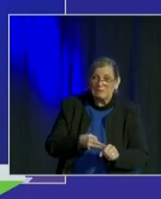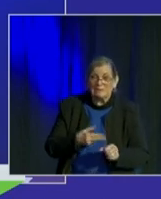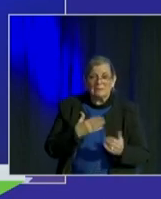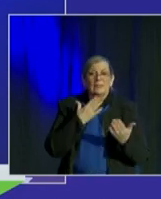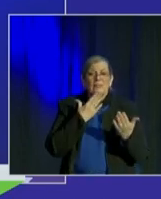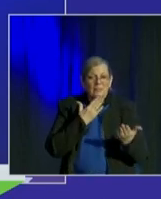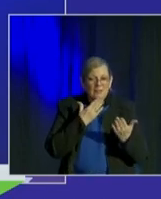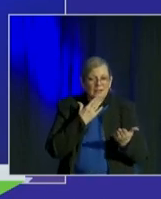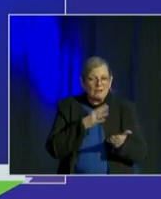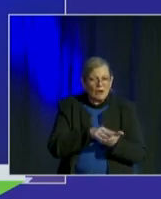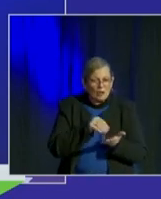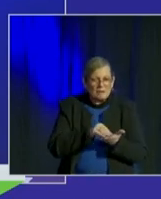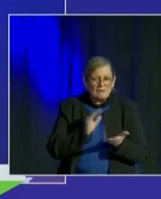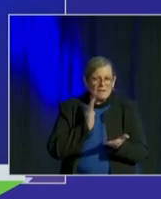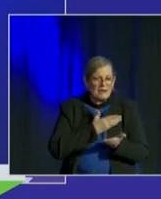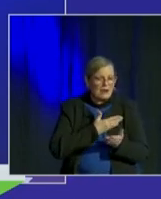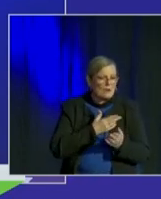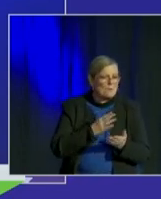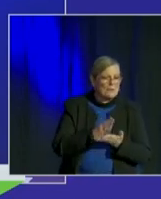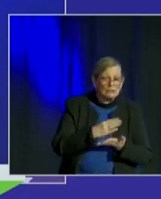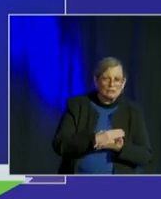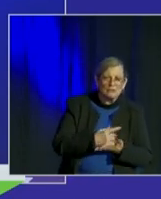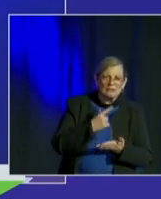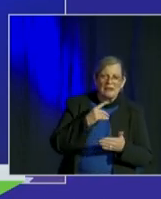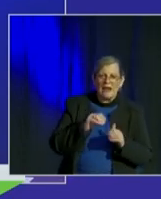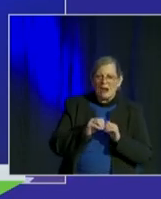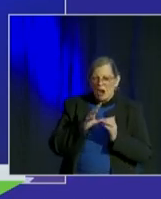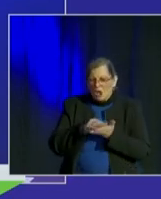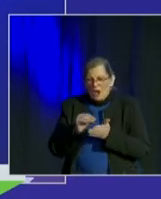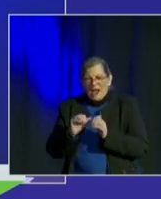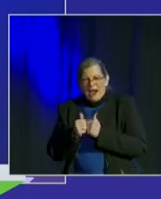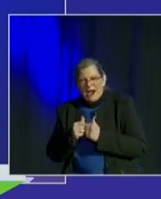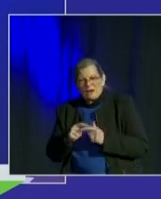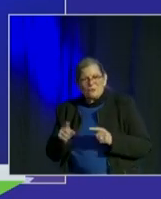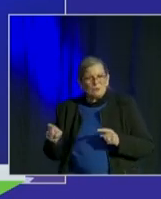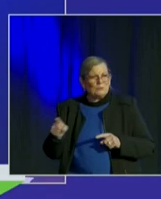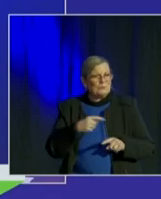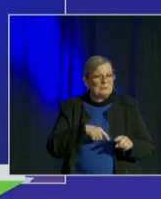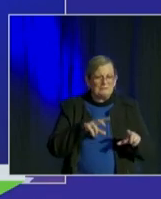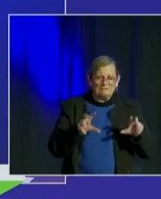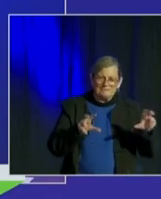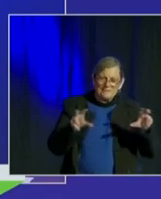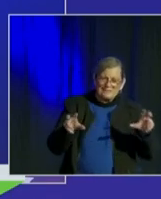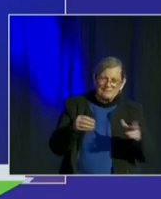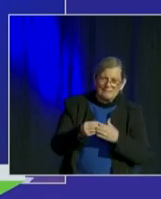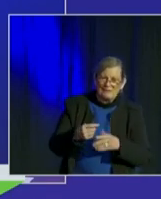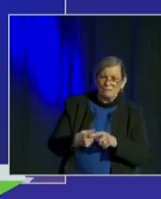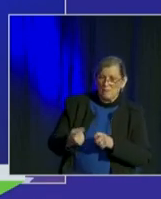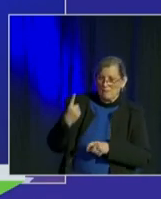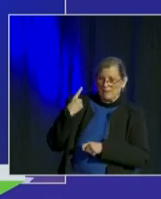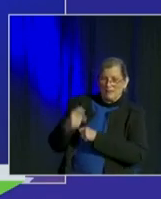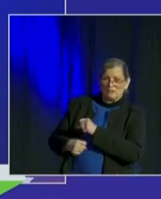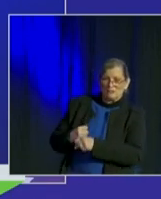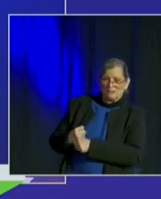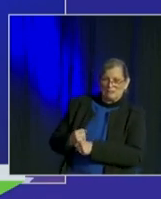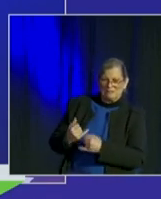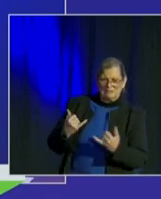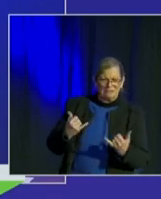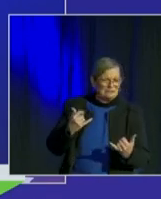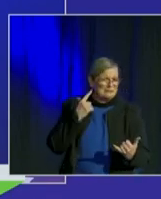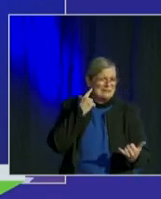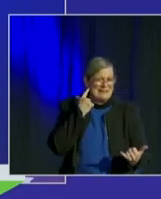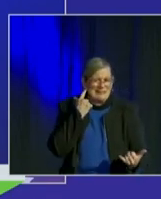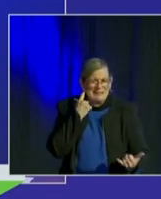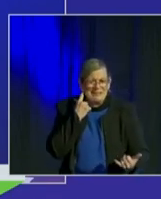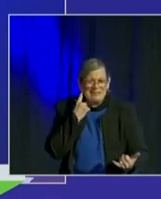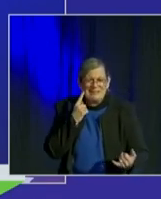learning about our budget process, learning how we invested last year, and hearing today from